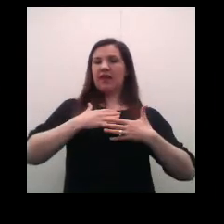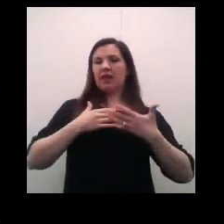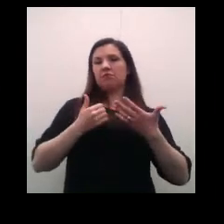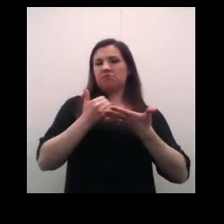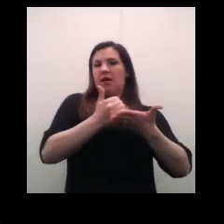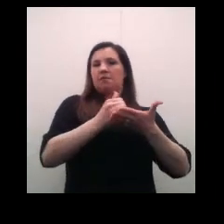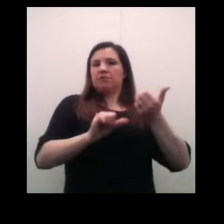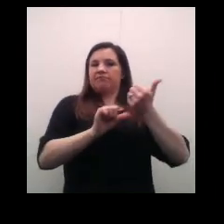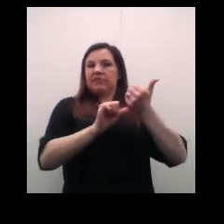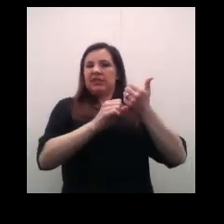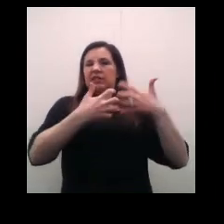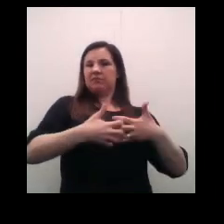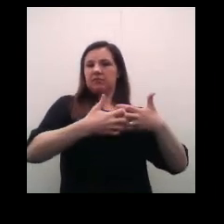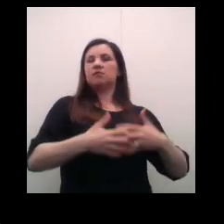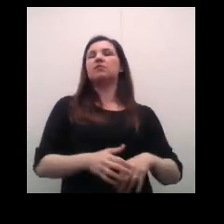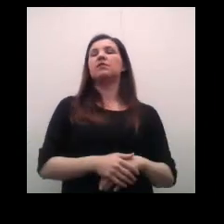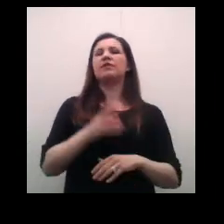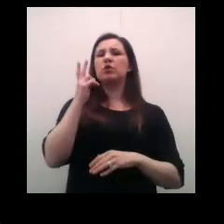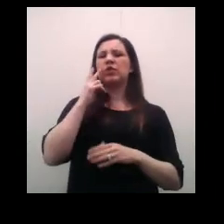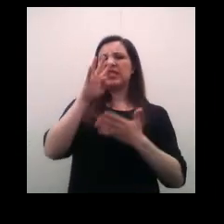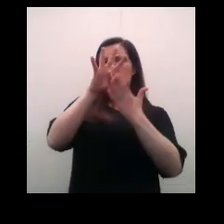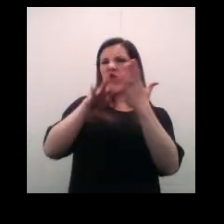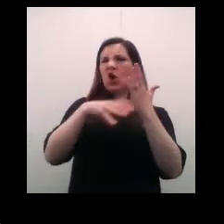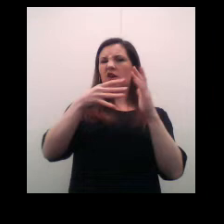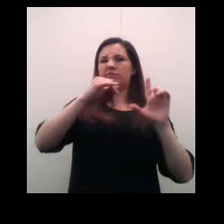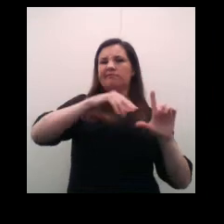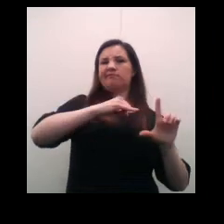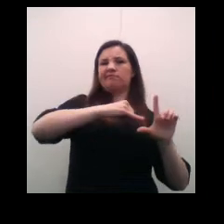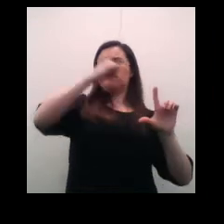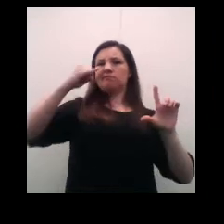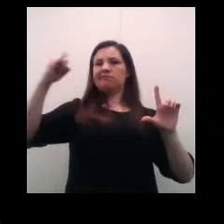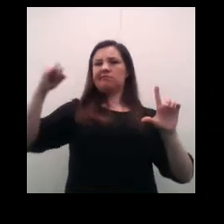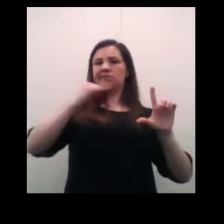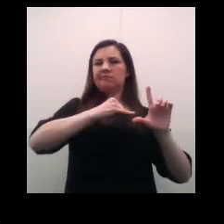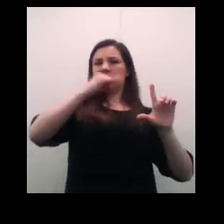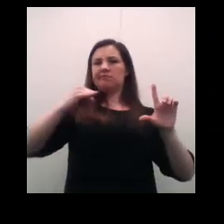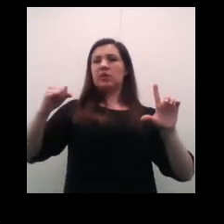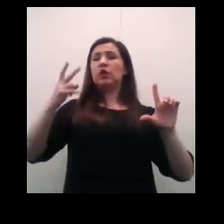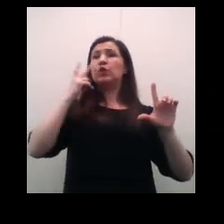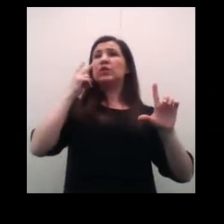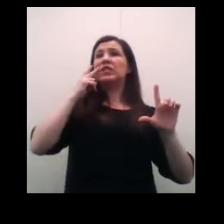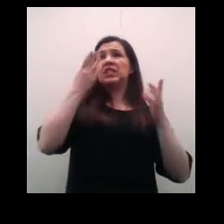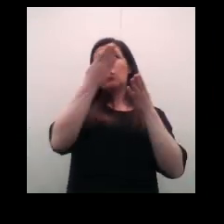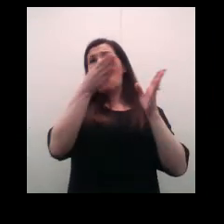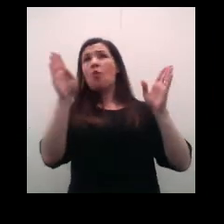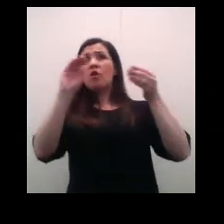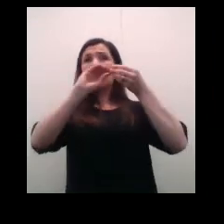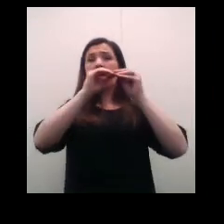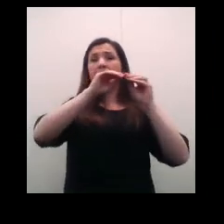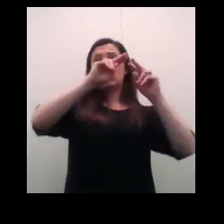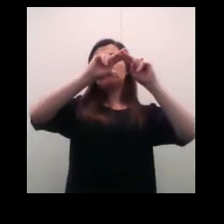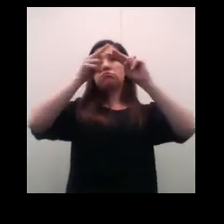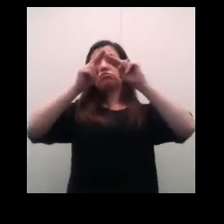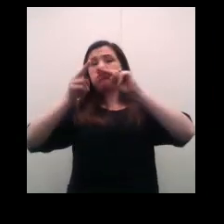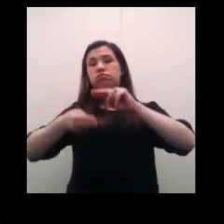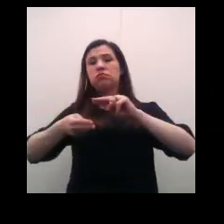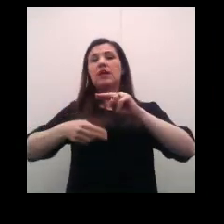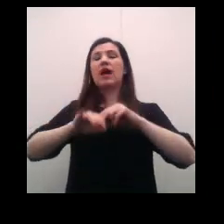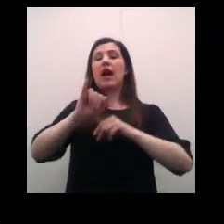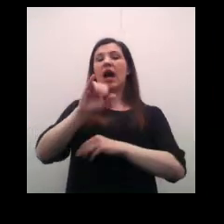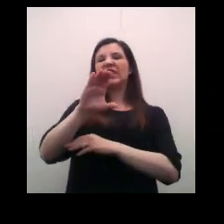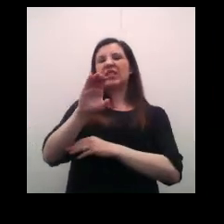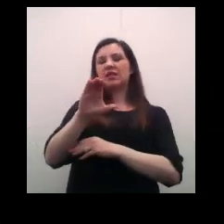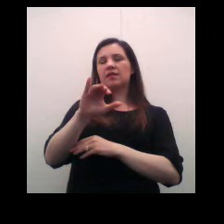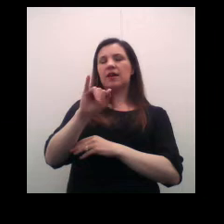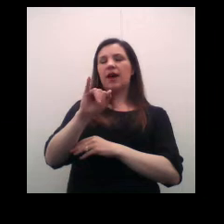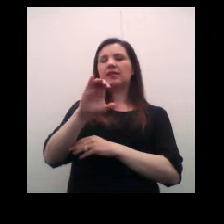next chart, you'll see that we have seen a continual drop in overall hospitalizations. ICUs have stayed